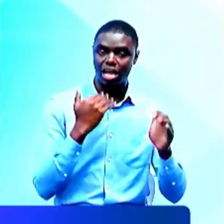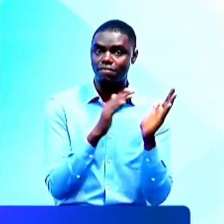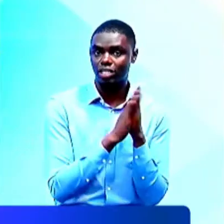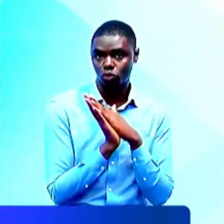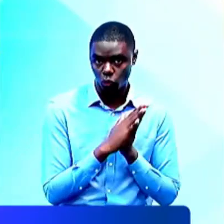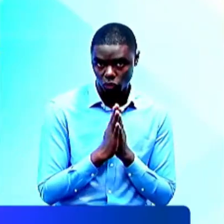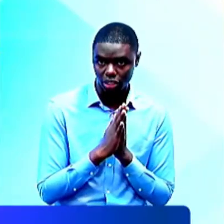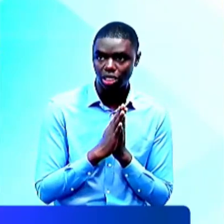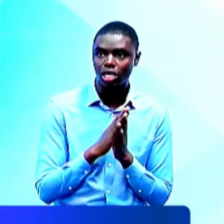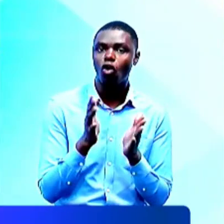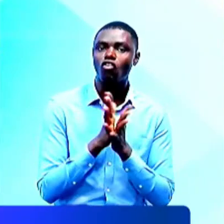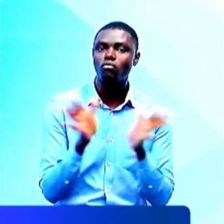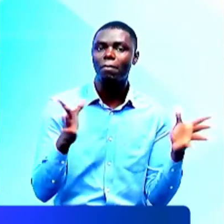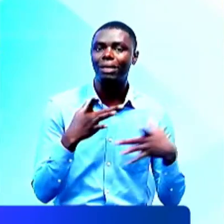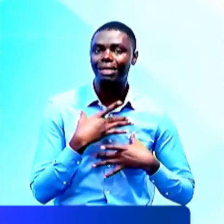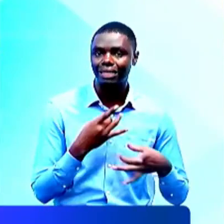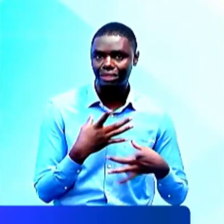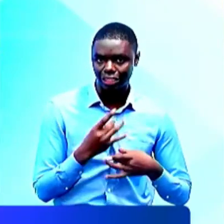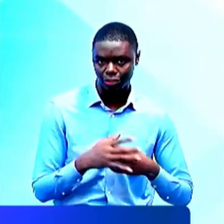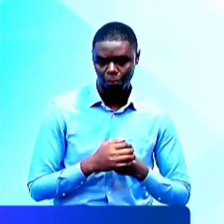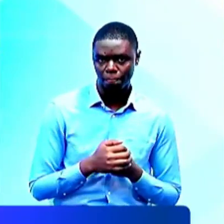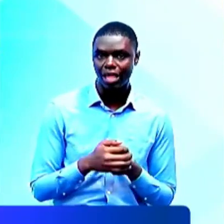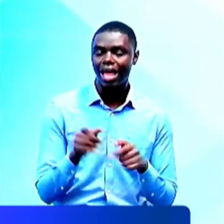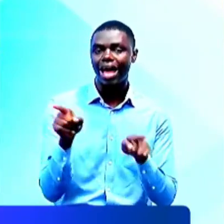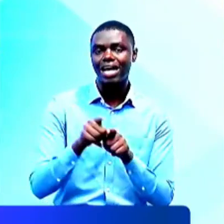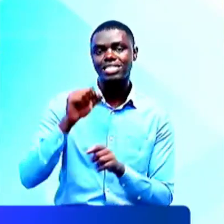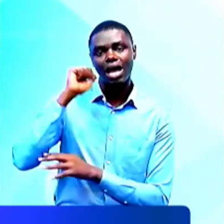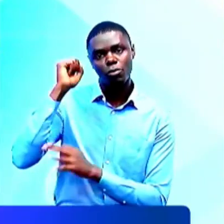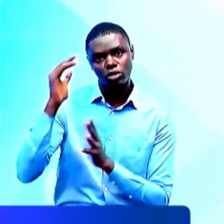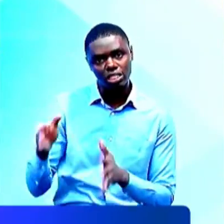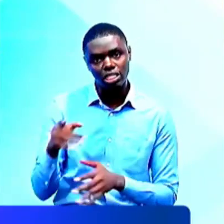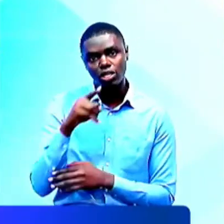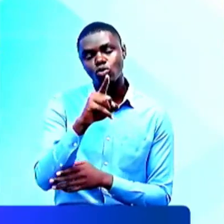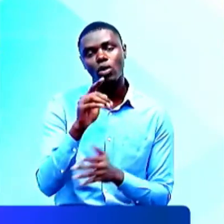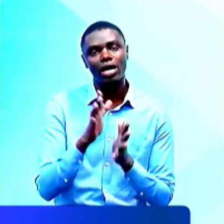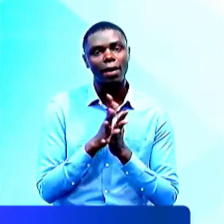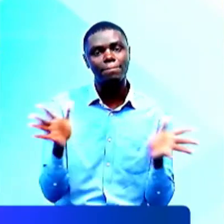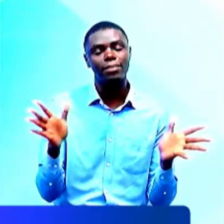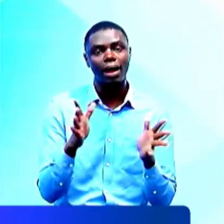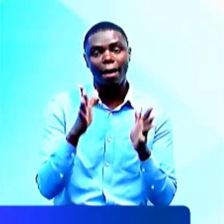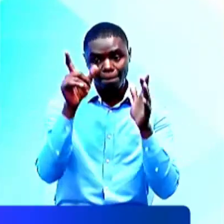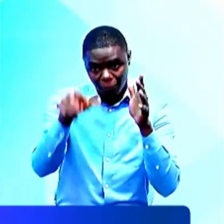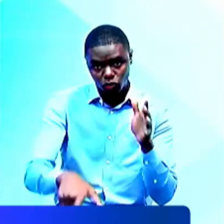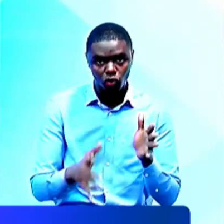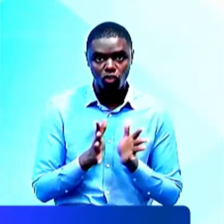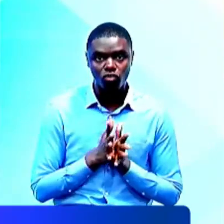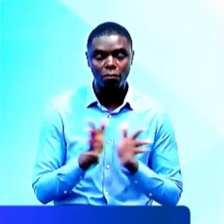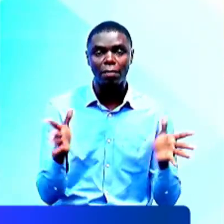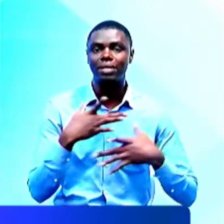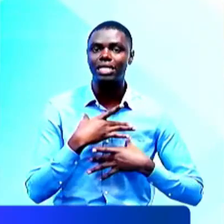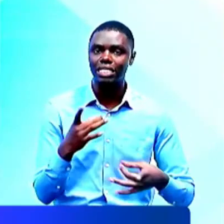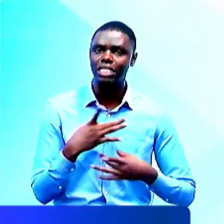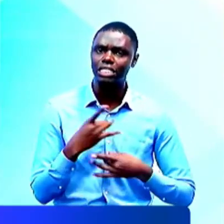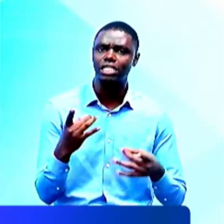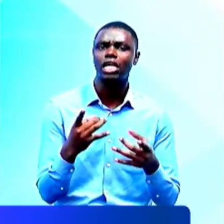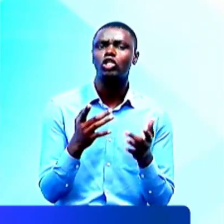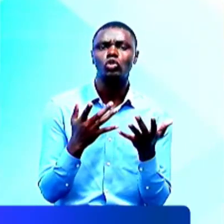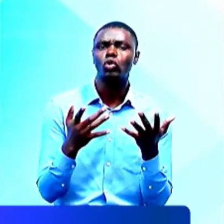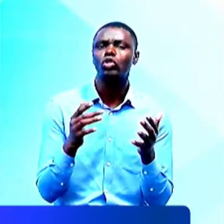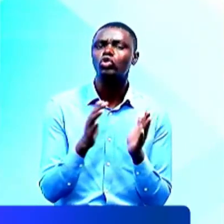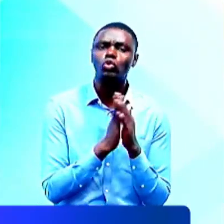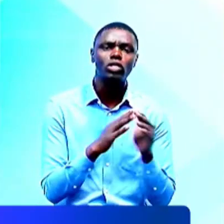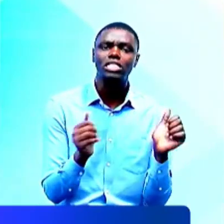that are of public interest. And as a politician, you are a person of public interest. As this story is happening,